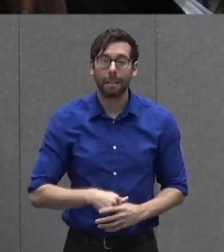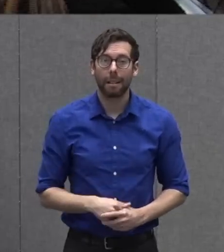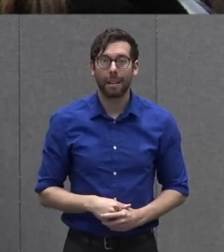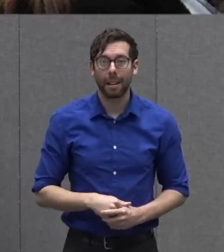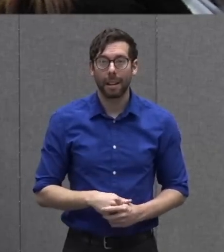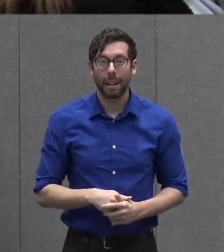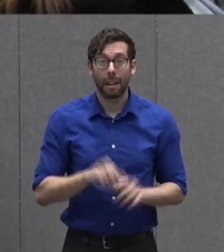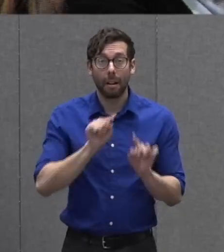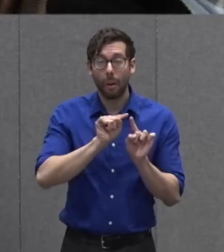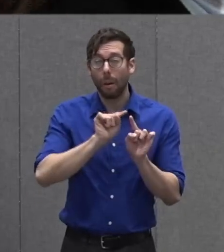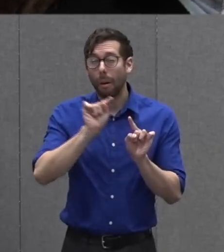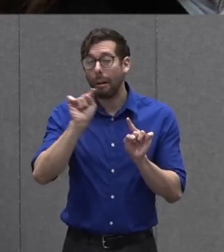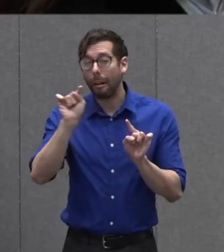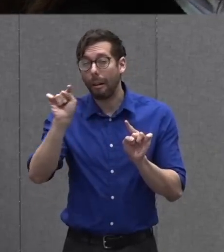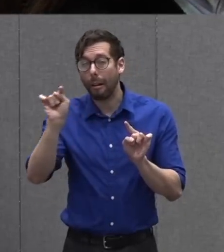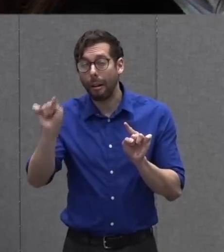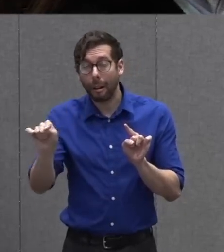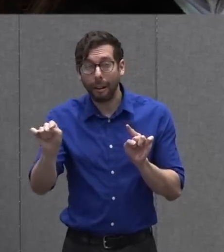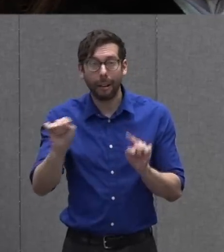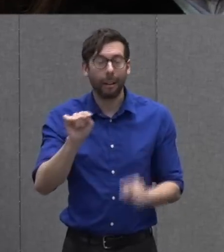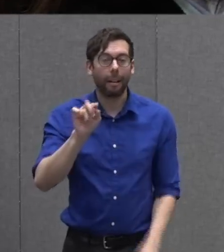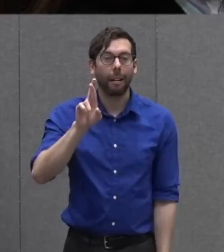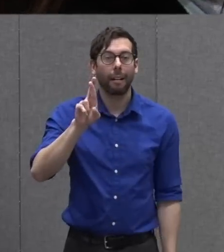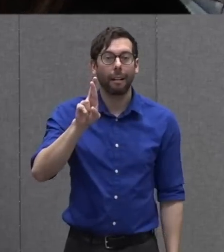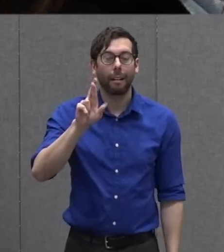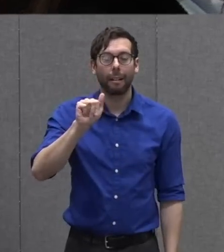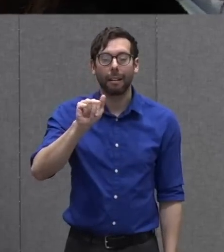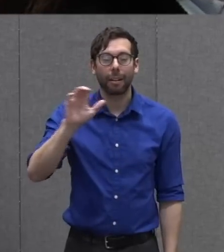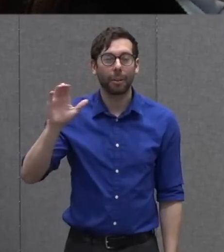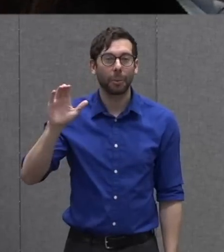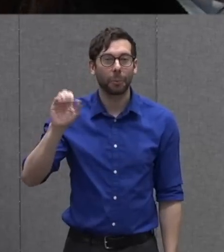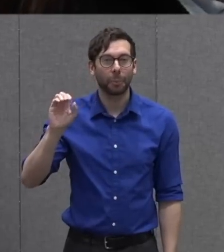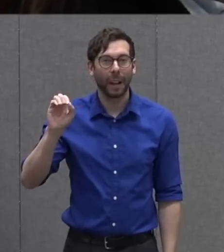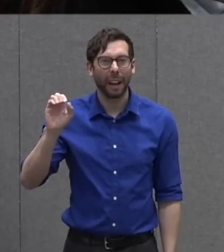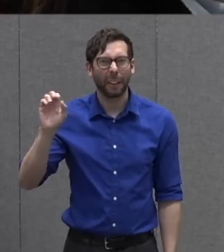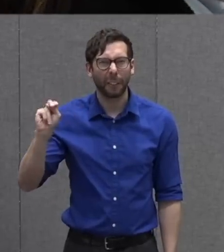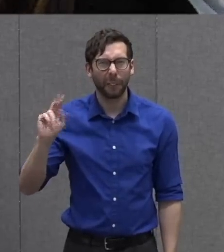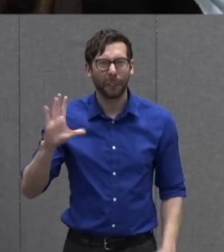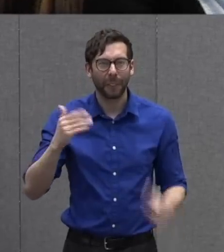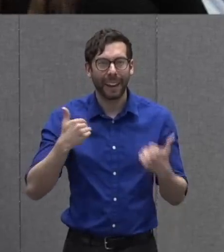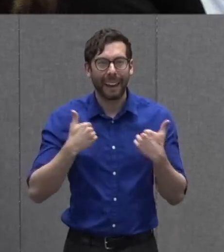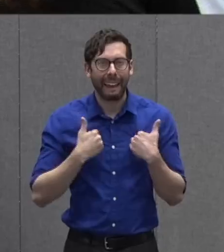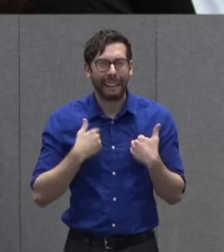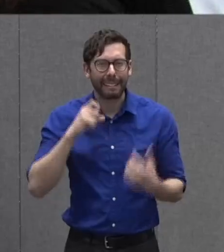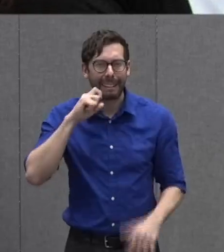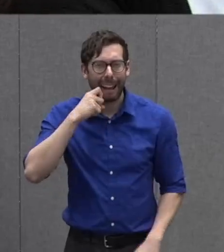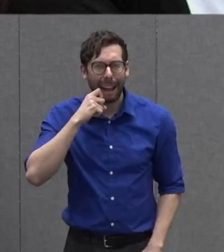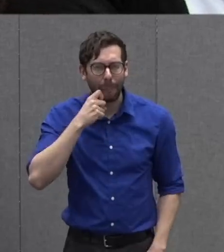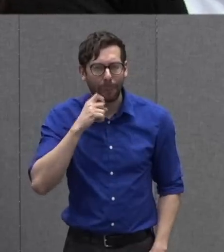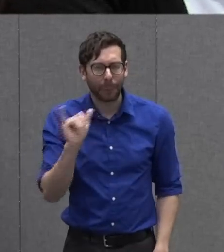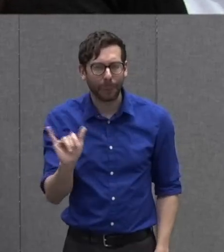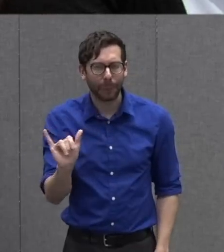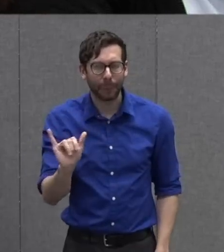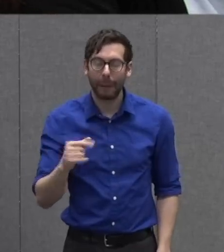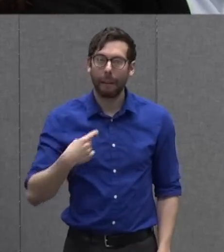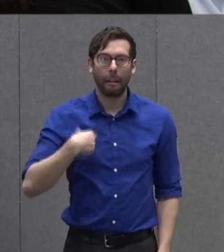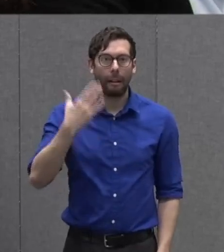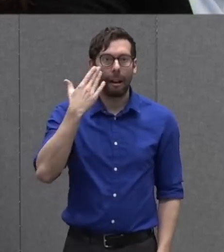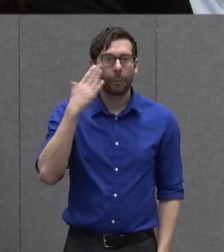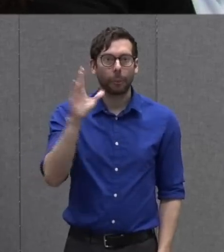A raccoon is hiding with an apple also. I don't know if there's going to be any food left for the ants.